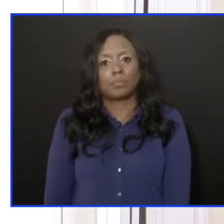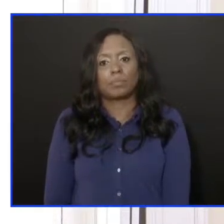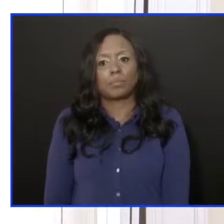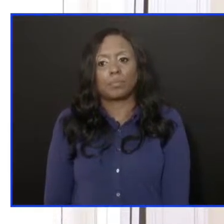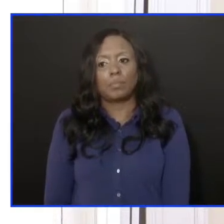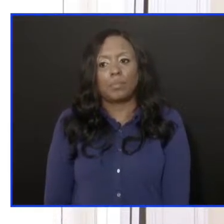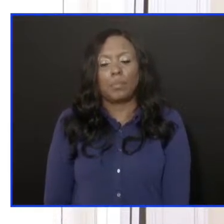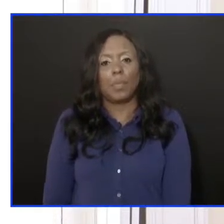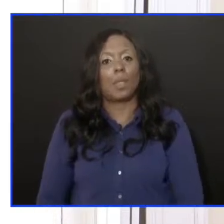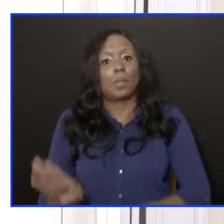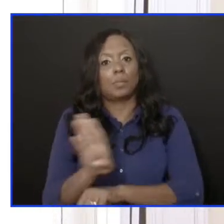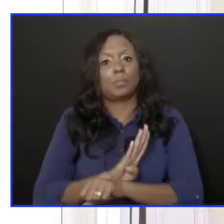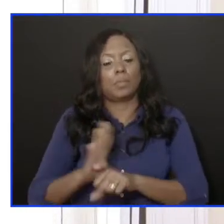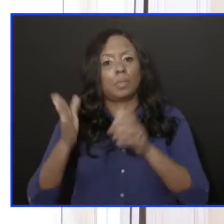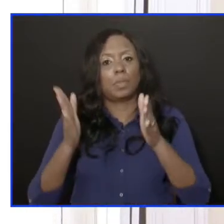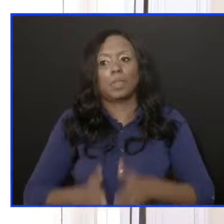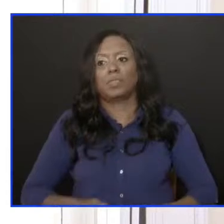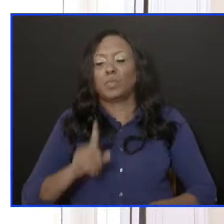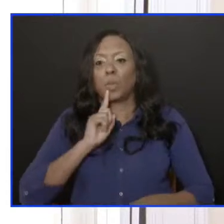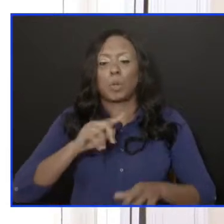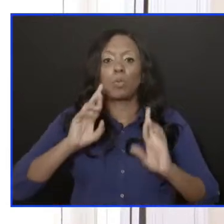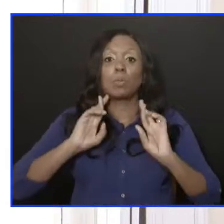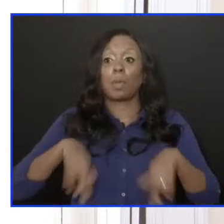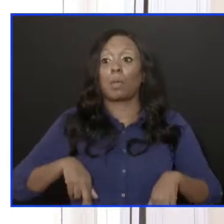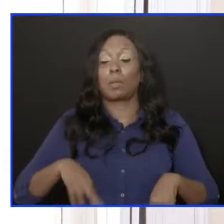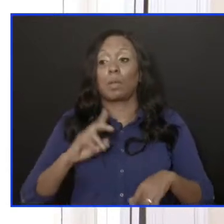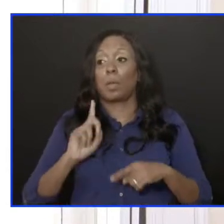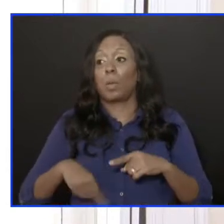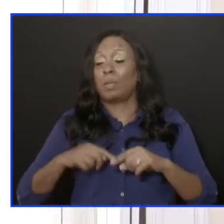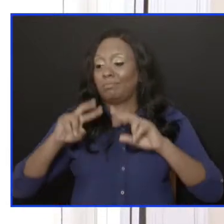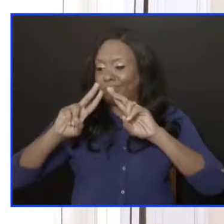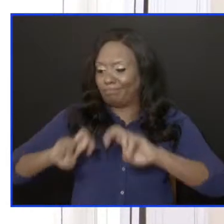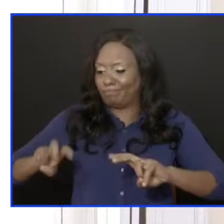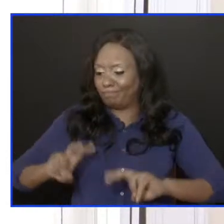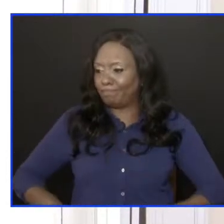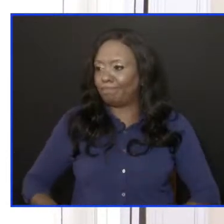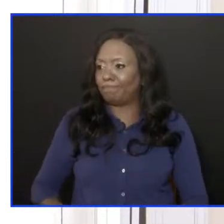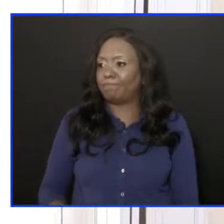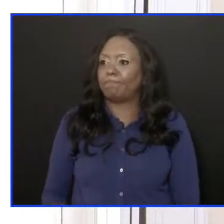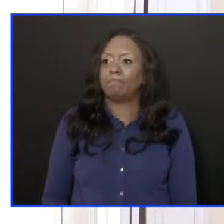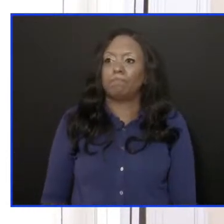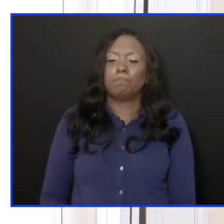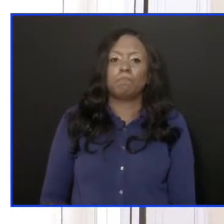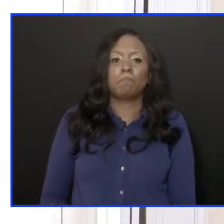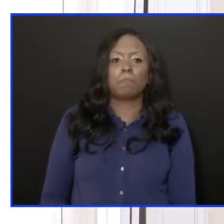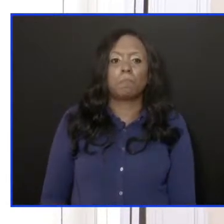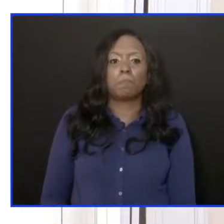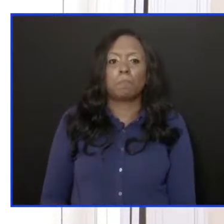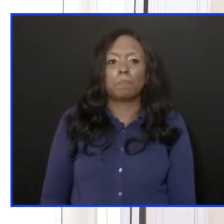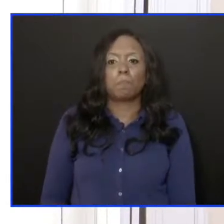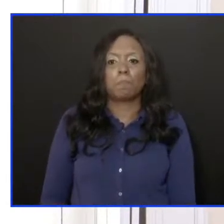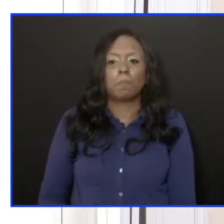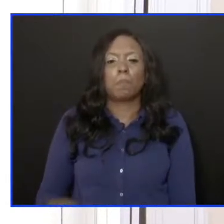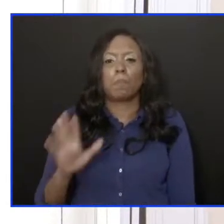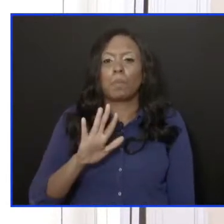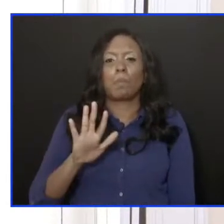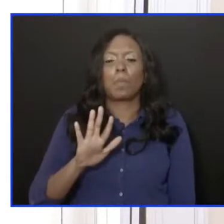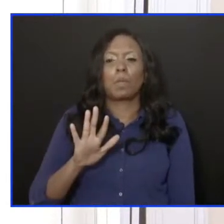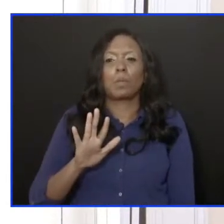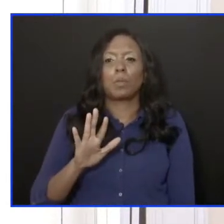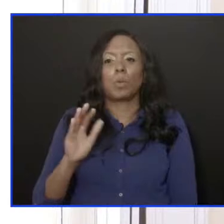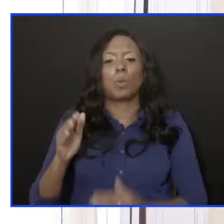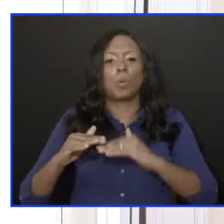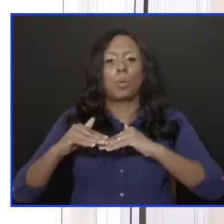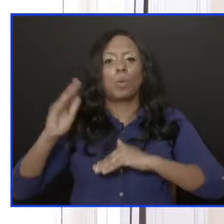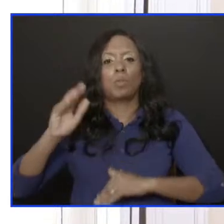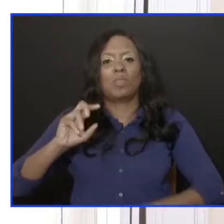been responsive, and when we look at it, 66.3%, or just on 2 out of every 3 people